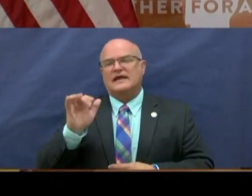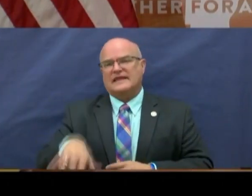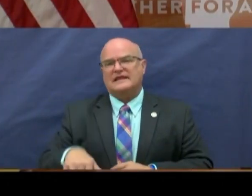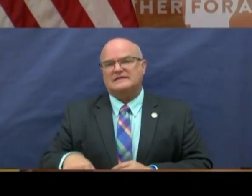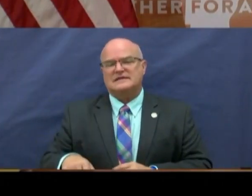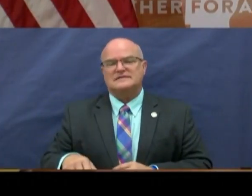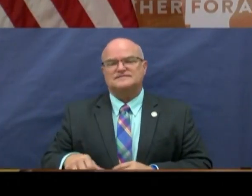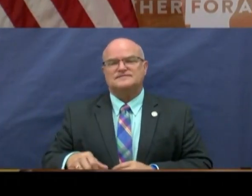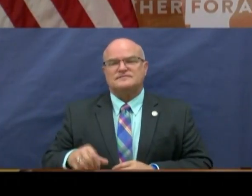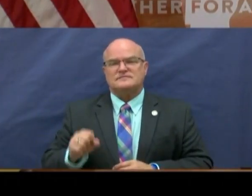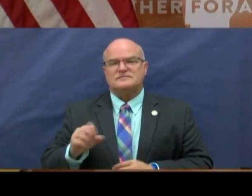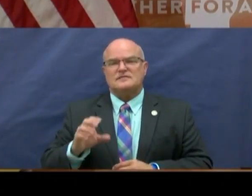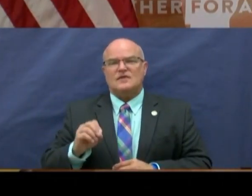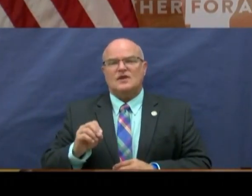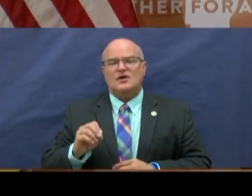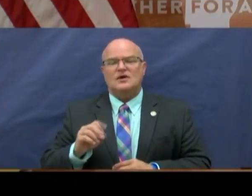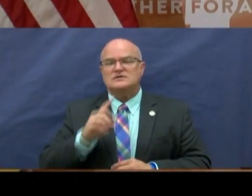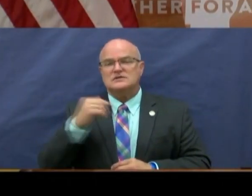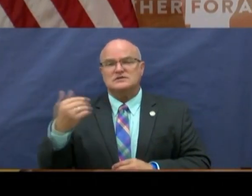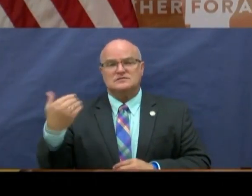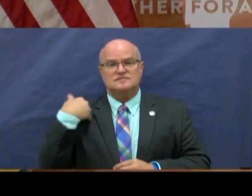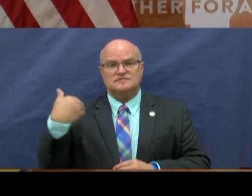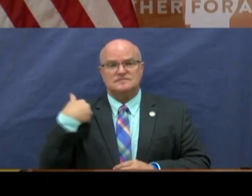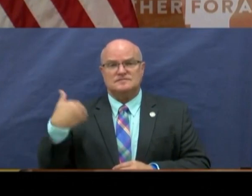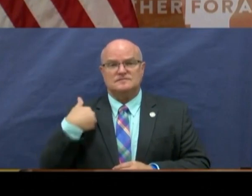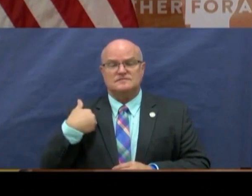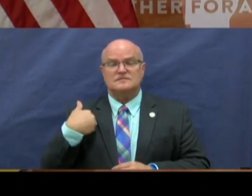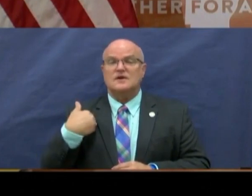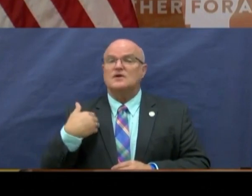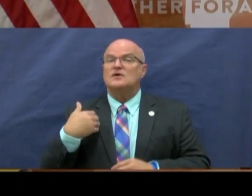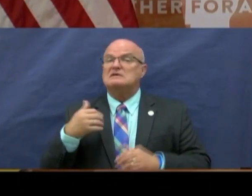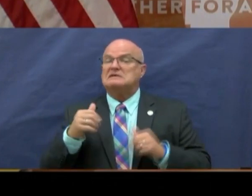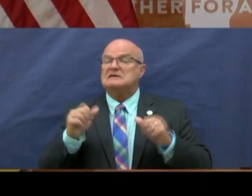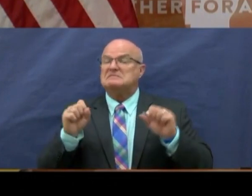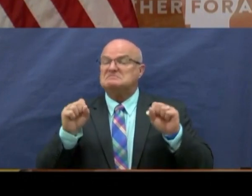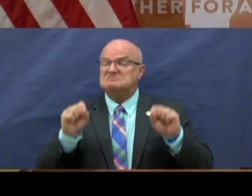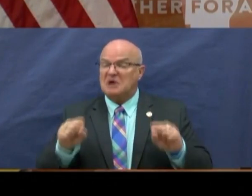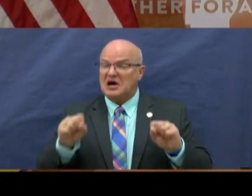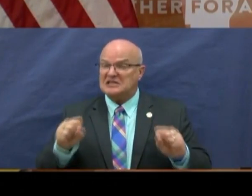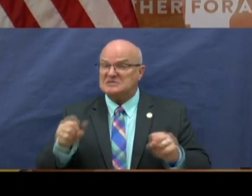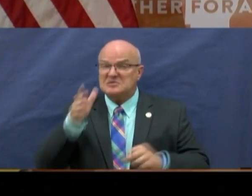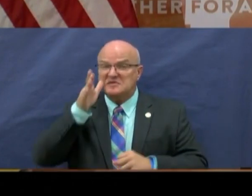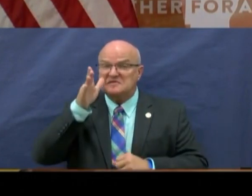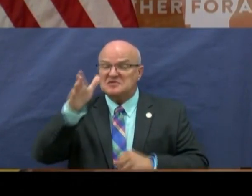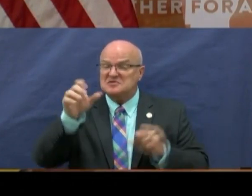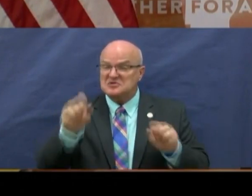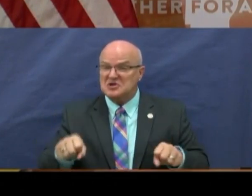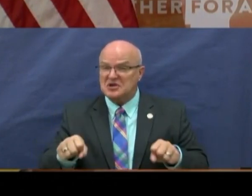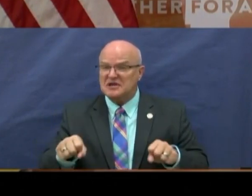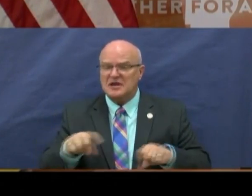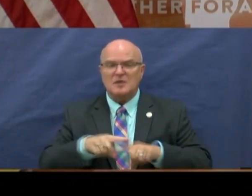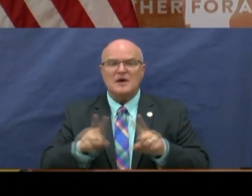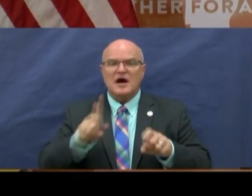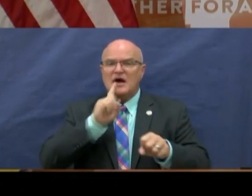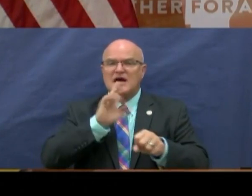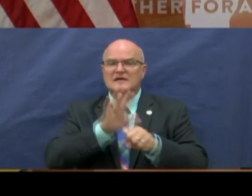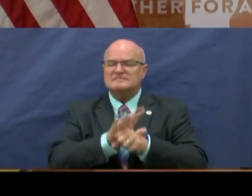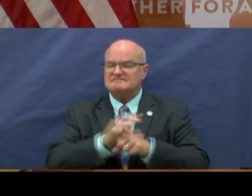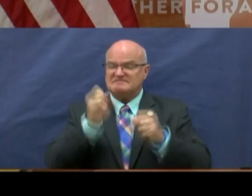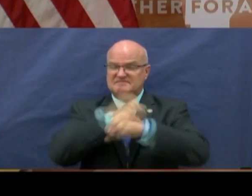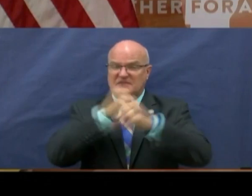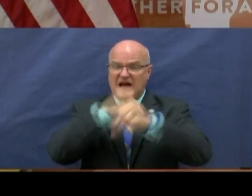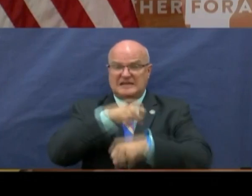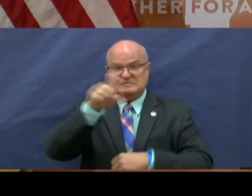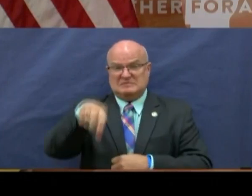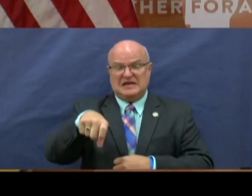other cities. So it's just a reminder of where we can be if we're not committed to this fight.